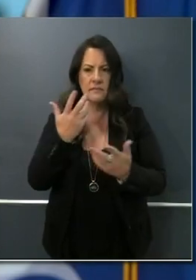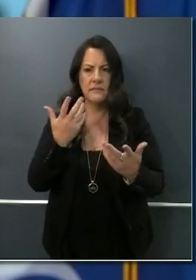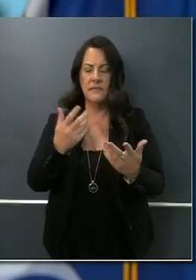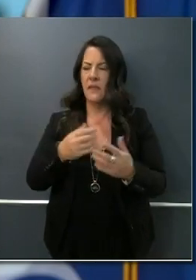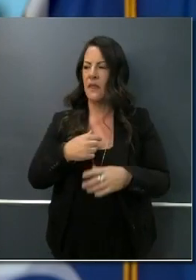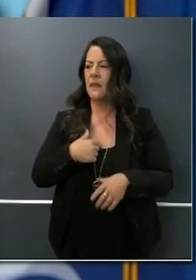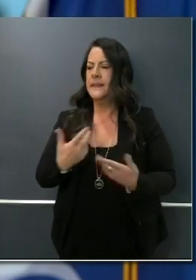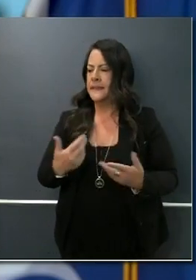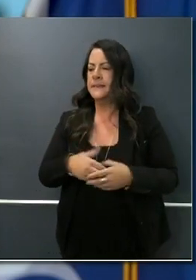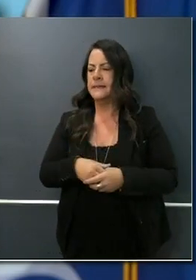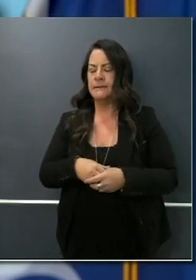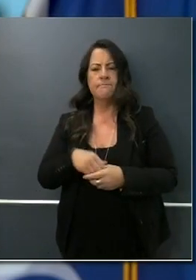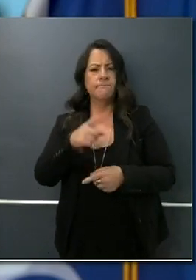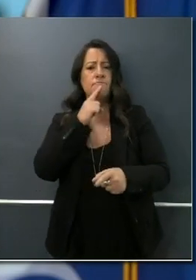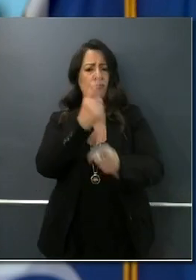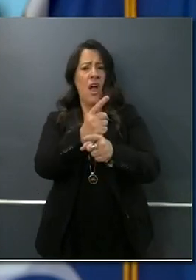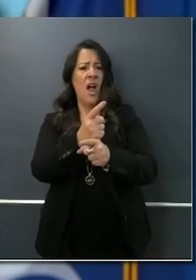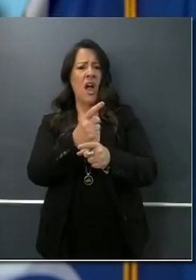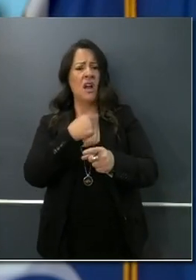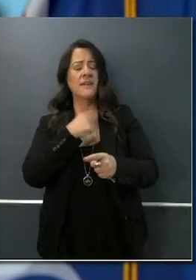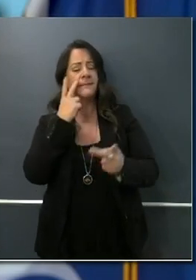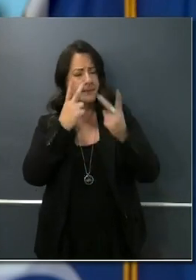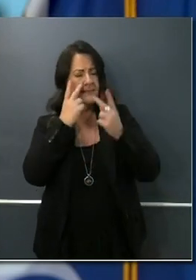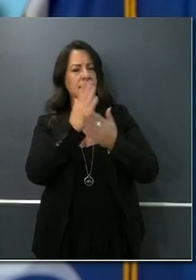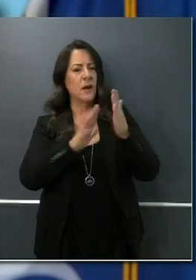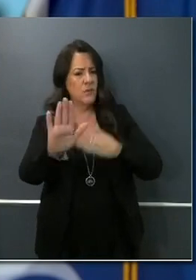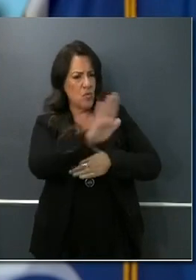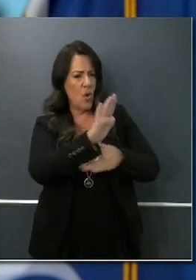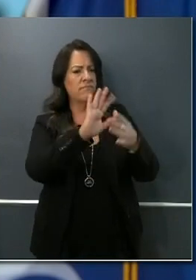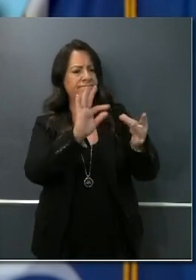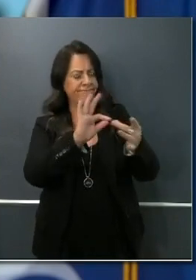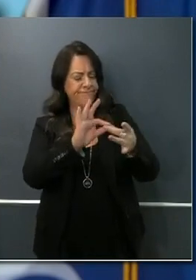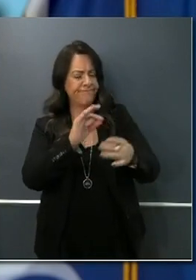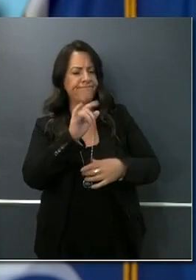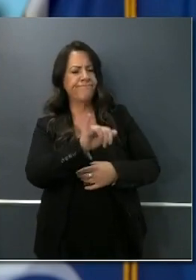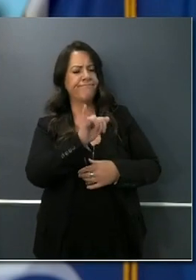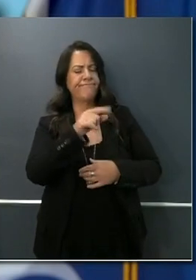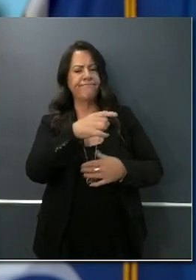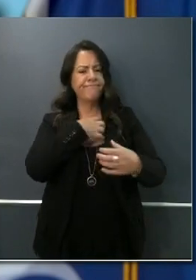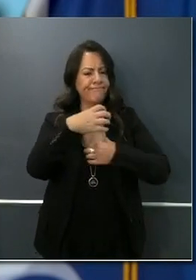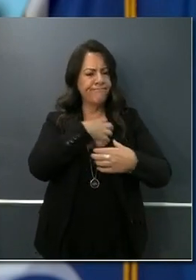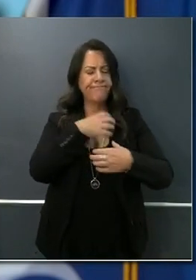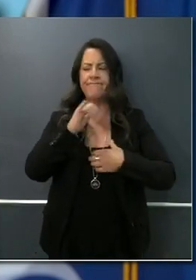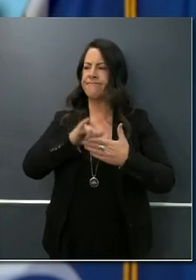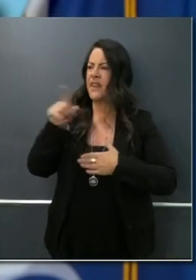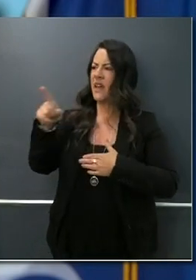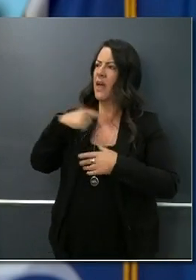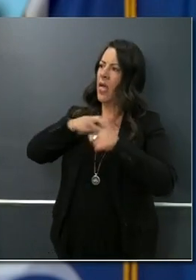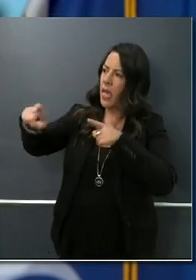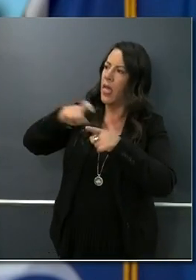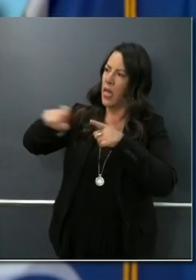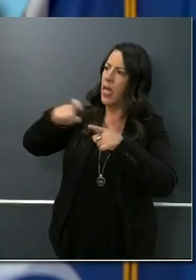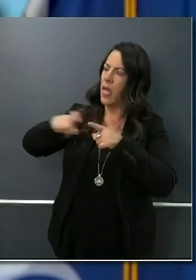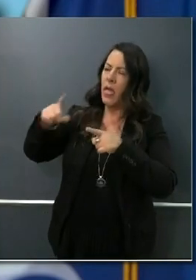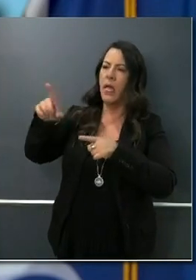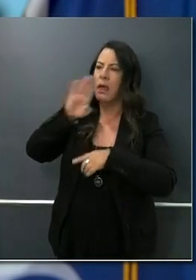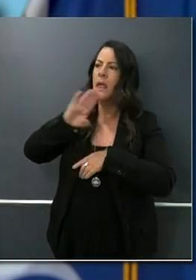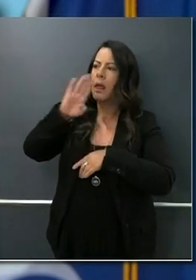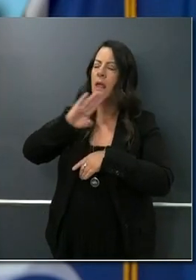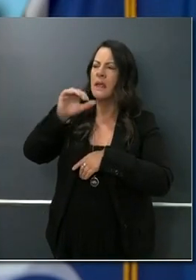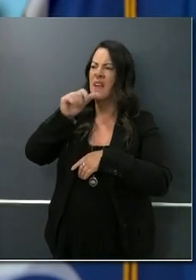People have rightly commented about the call center needing to be opened up beyond the 8 a.m. to